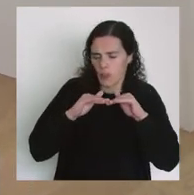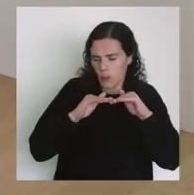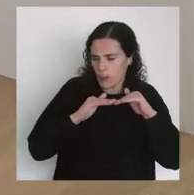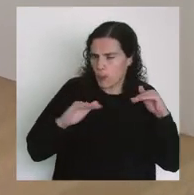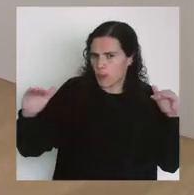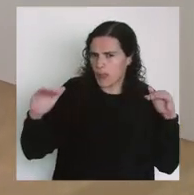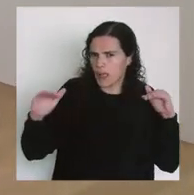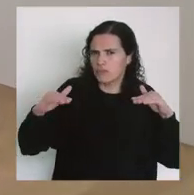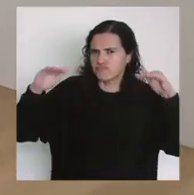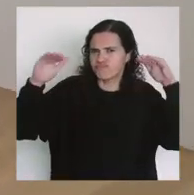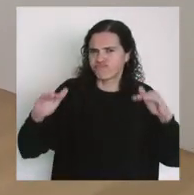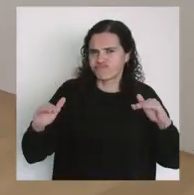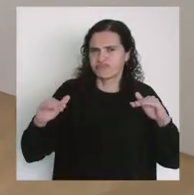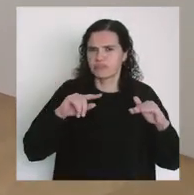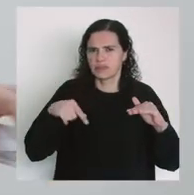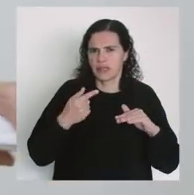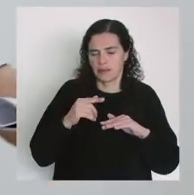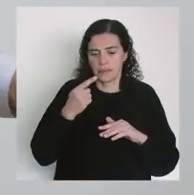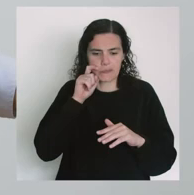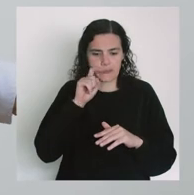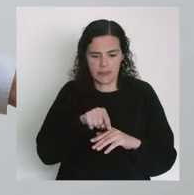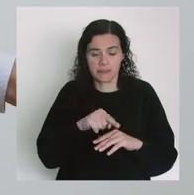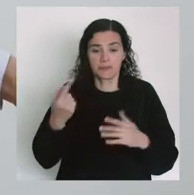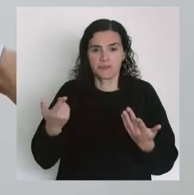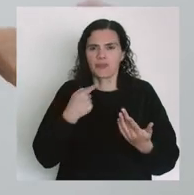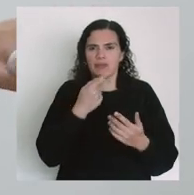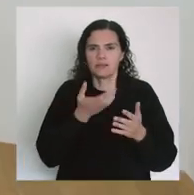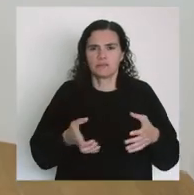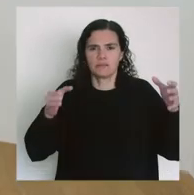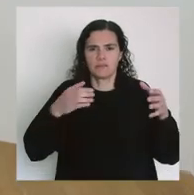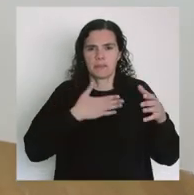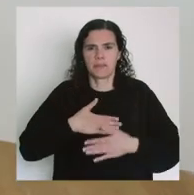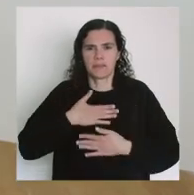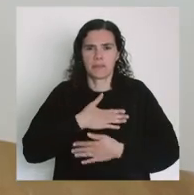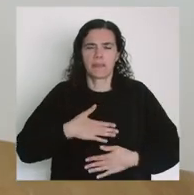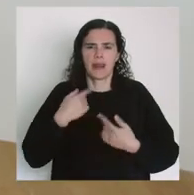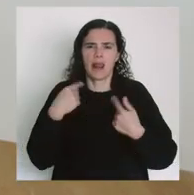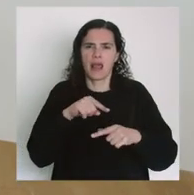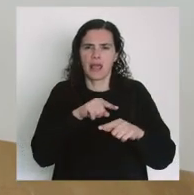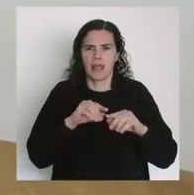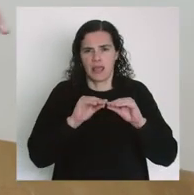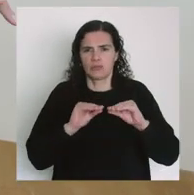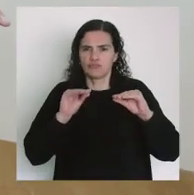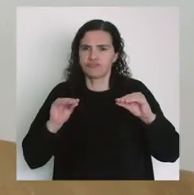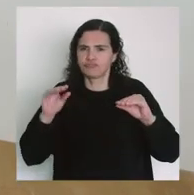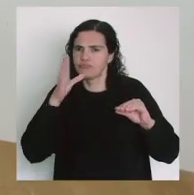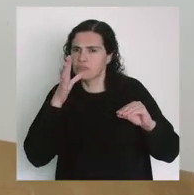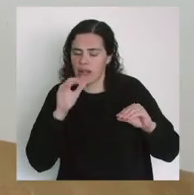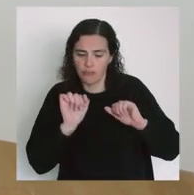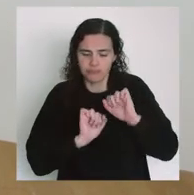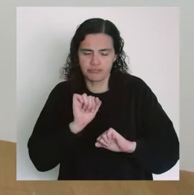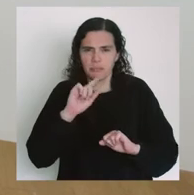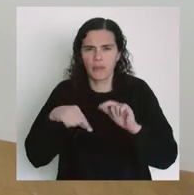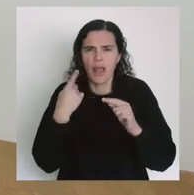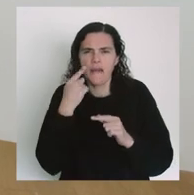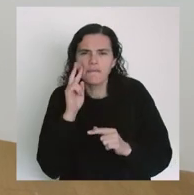horizontal plaque of cover, I would say, of the bathtub that is the surface of the water, but then